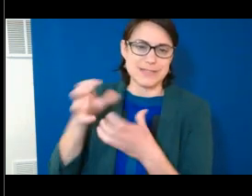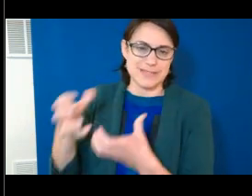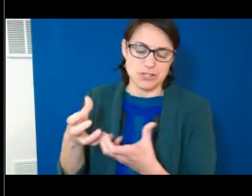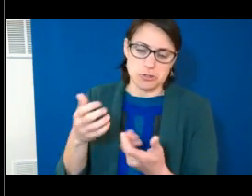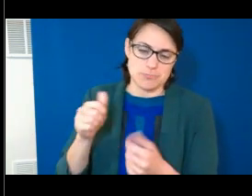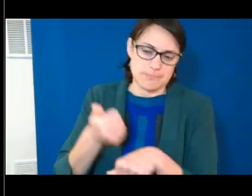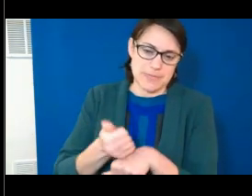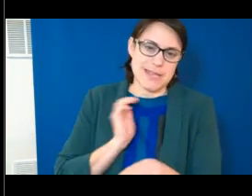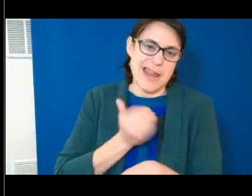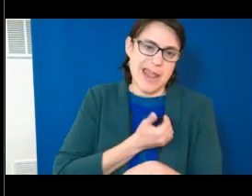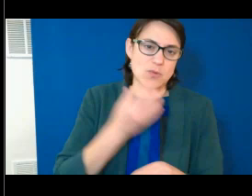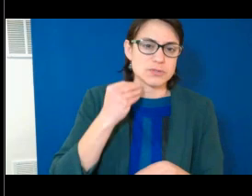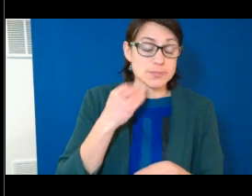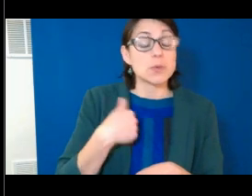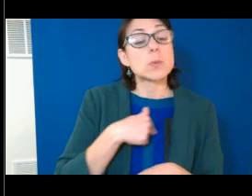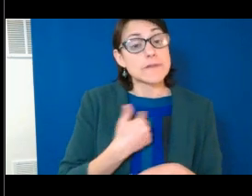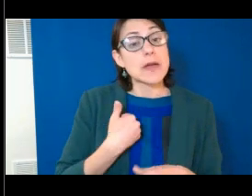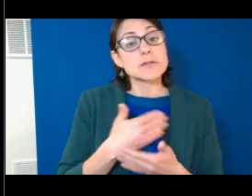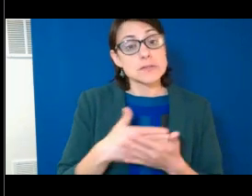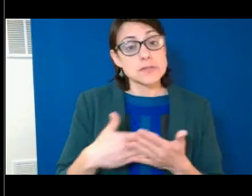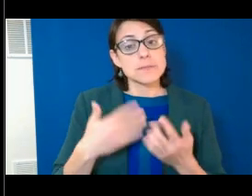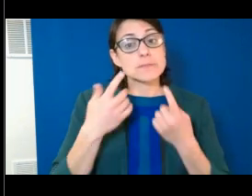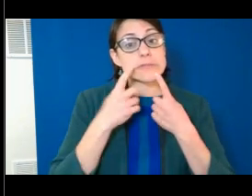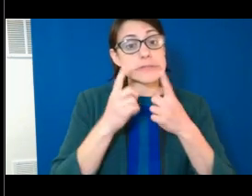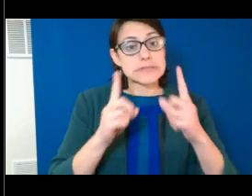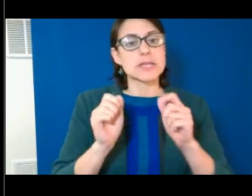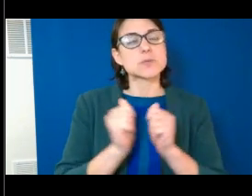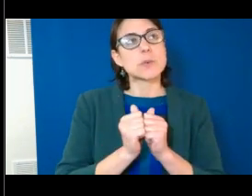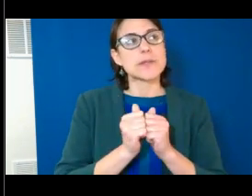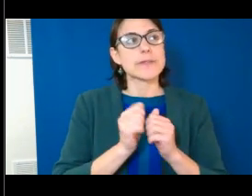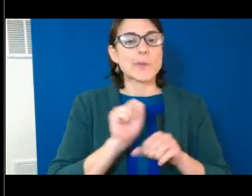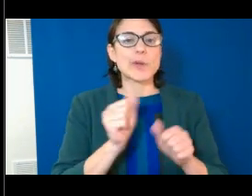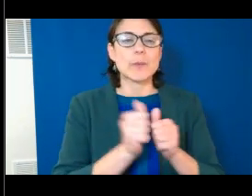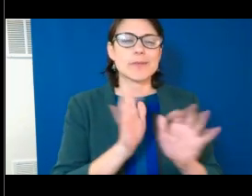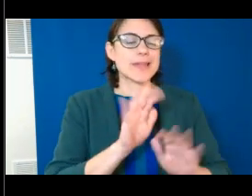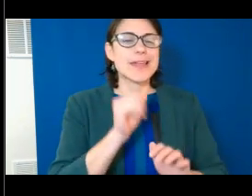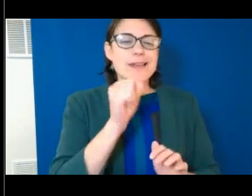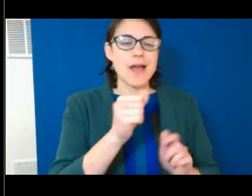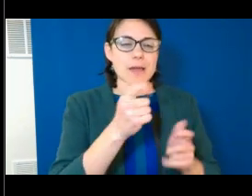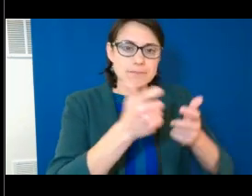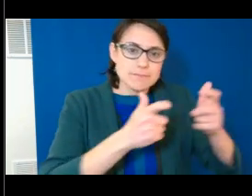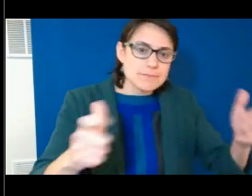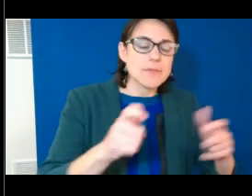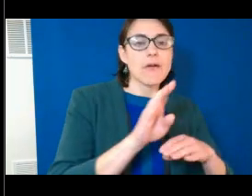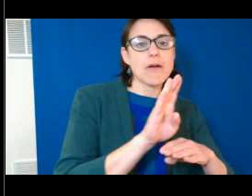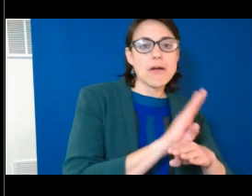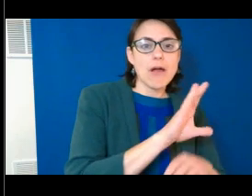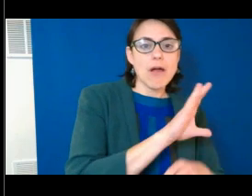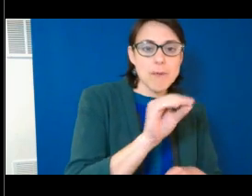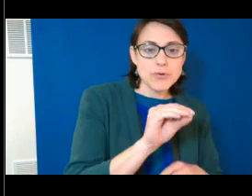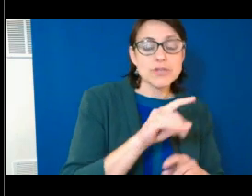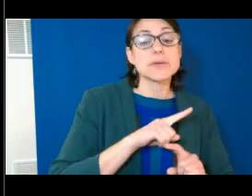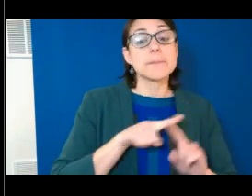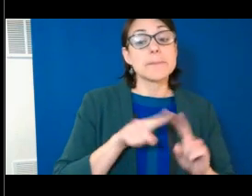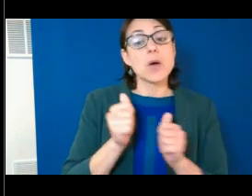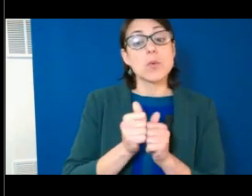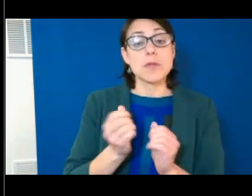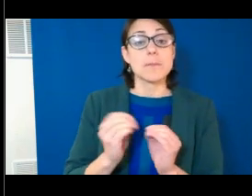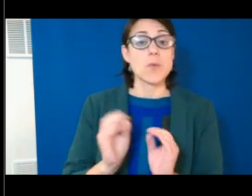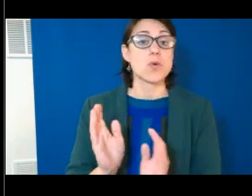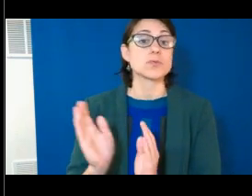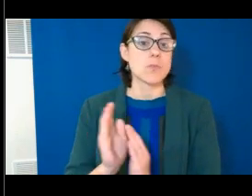bit of success working with, not necessarily with major corporations, but with smaller private sectors, you